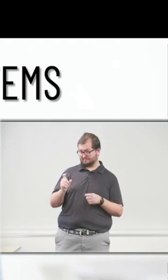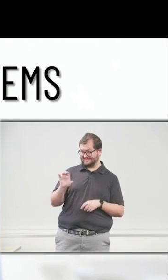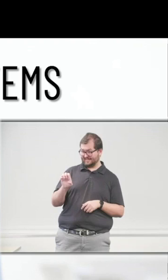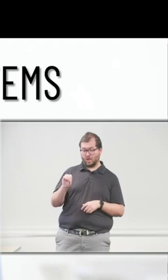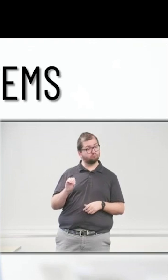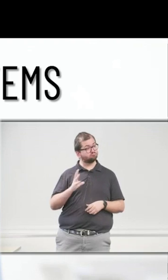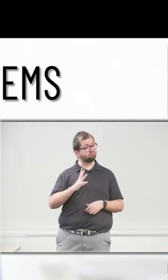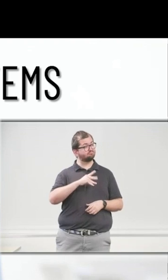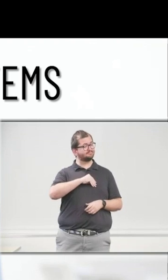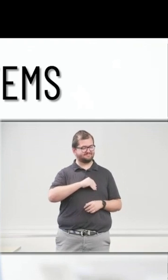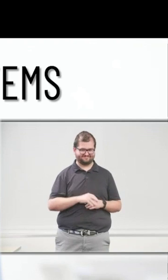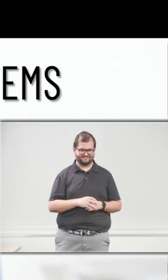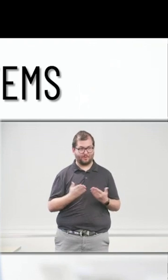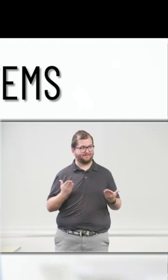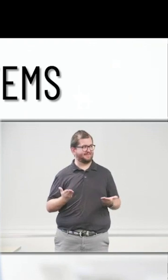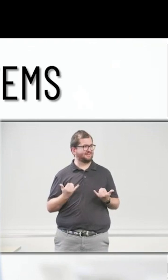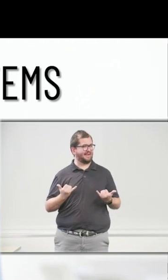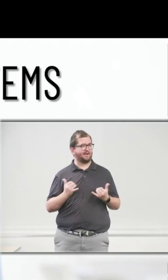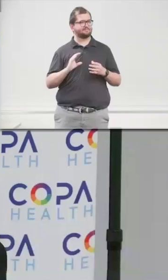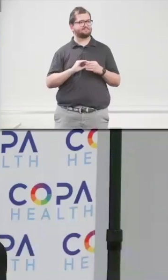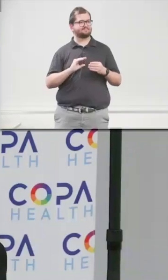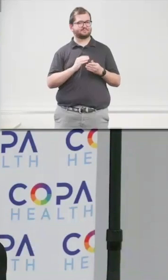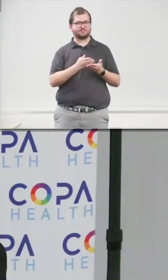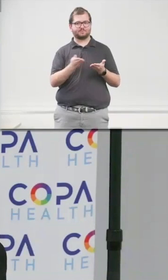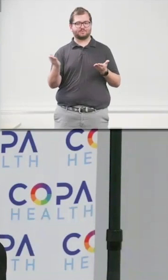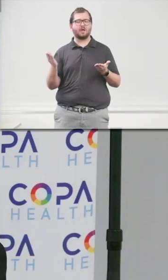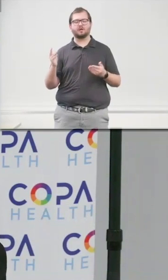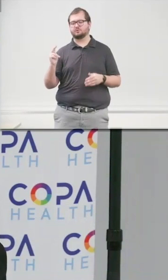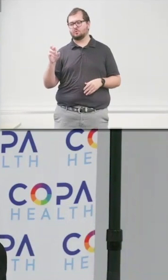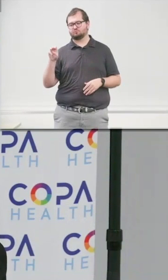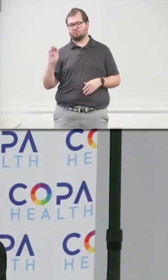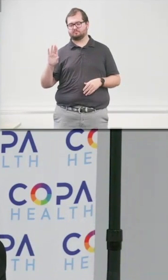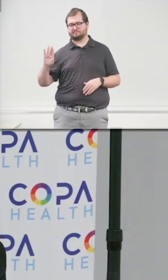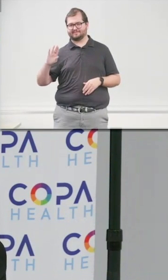guys. But as Norm stated, with regards to the question,